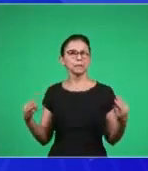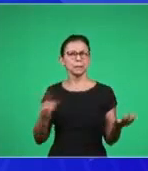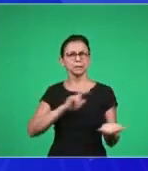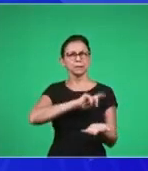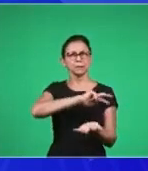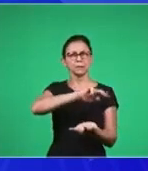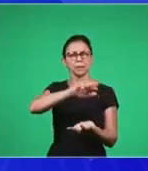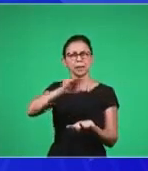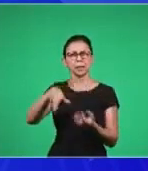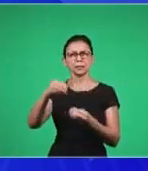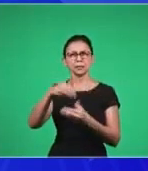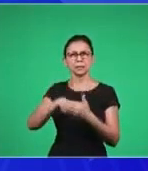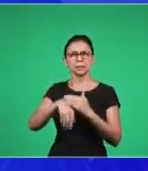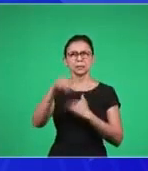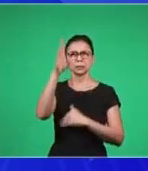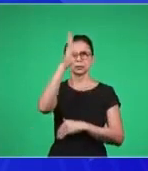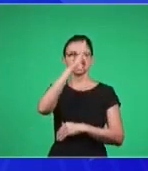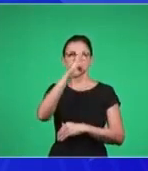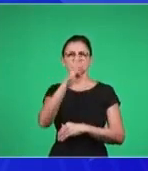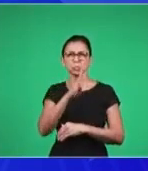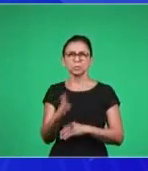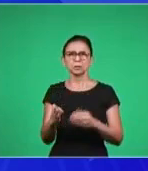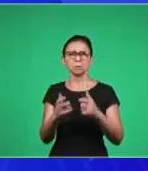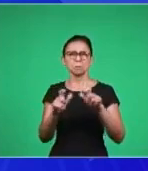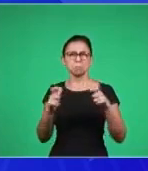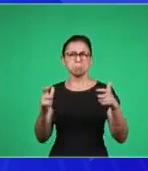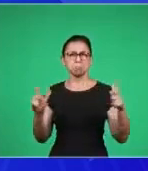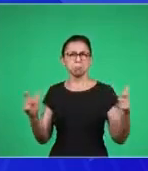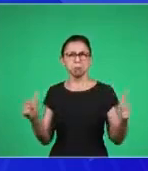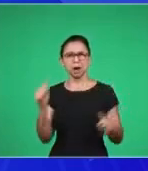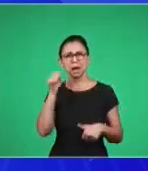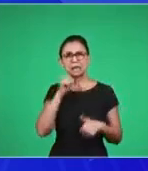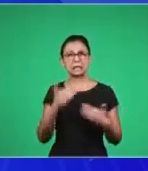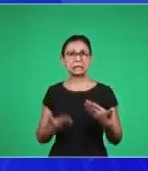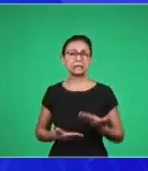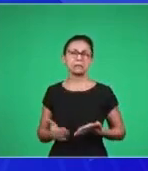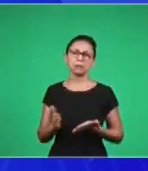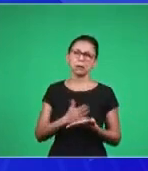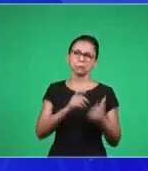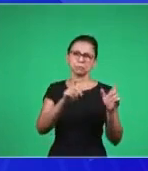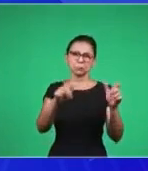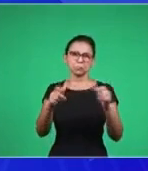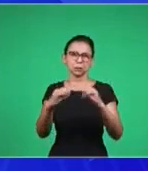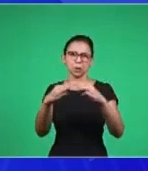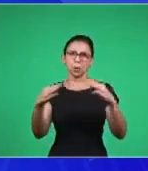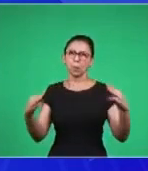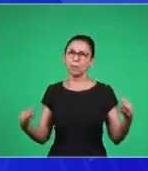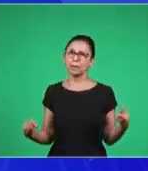And even other Manaíns participated in this seminar.